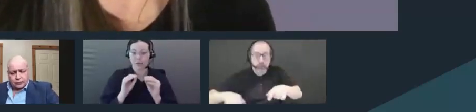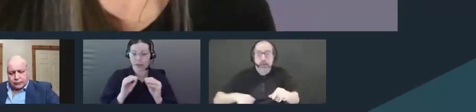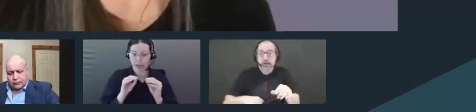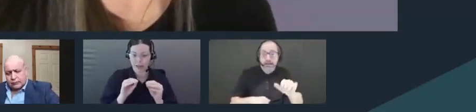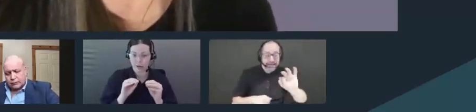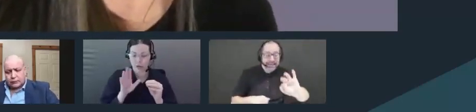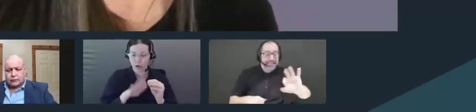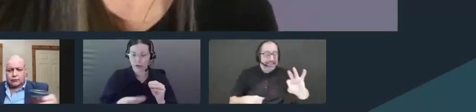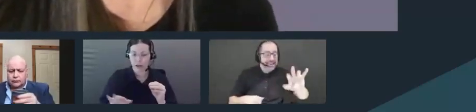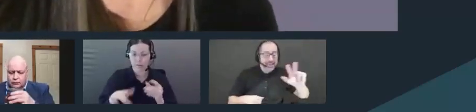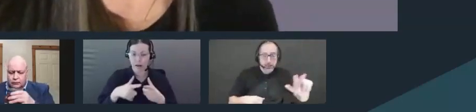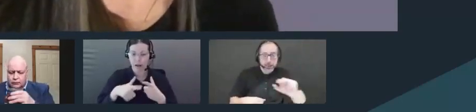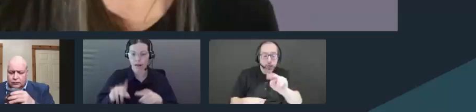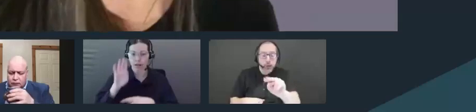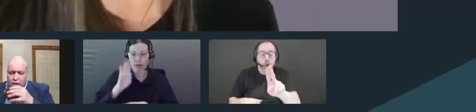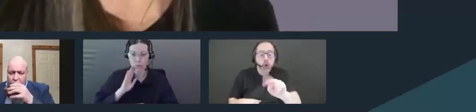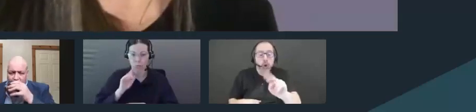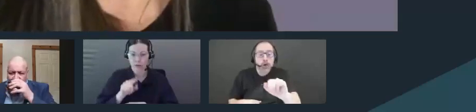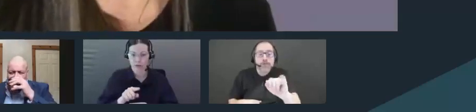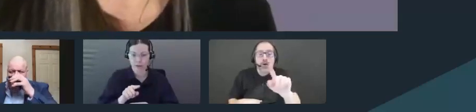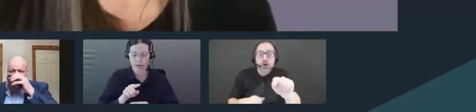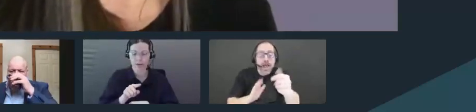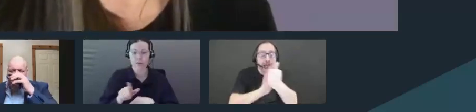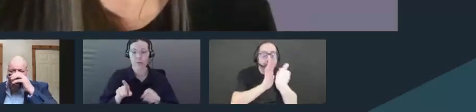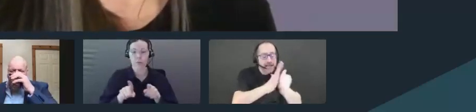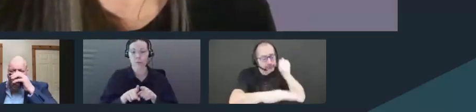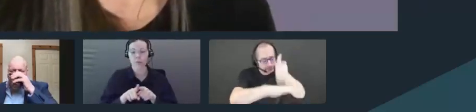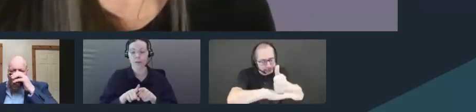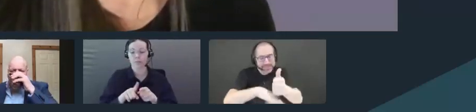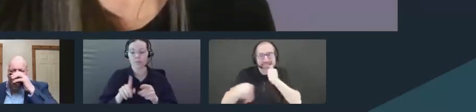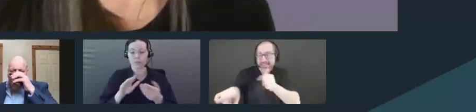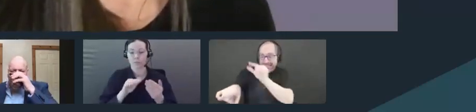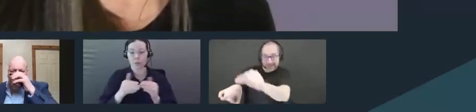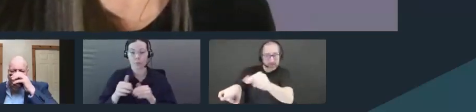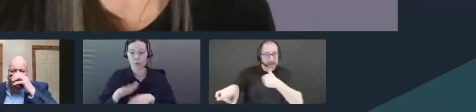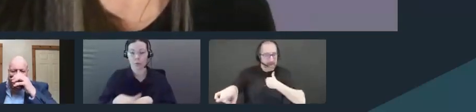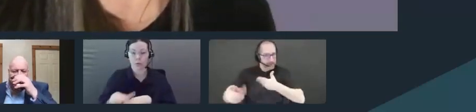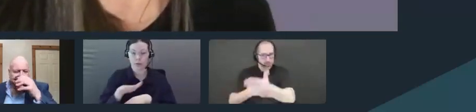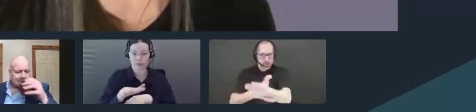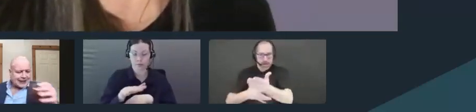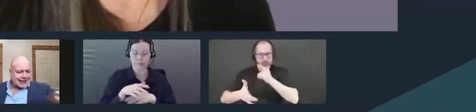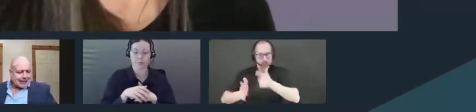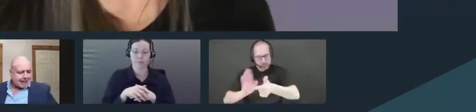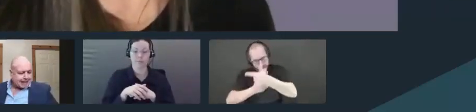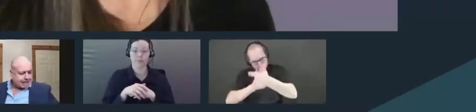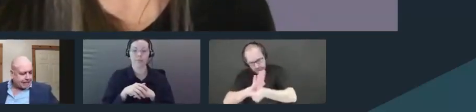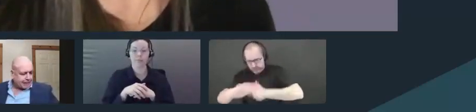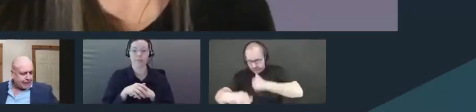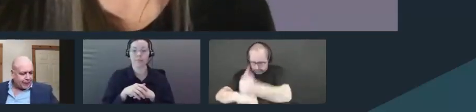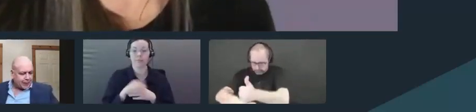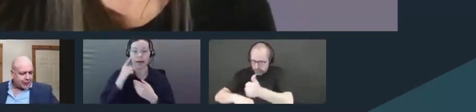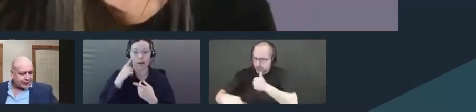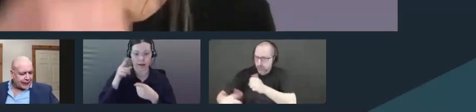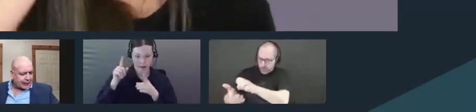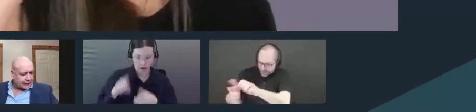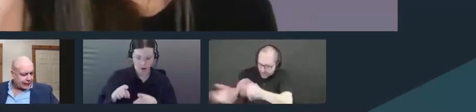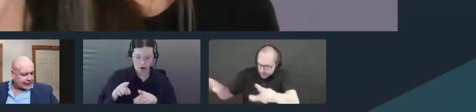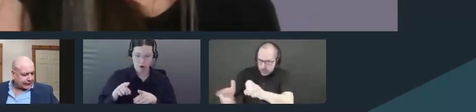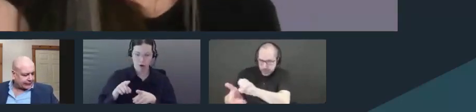Nunavut government has the right to legislate in areas of language and education, and it has.